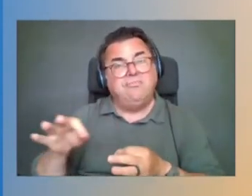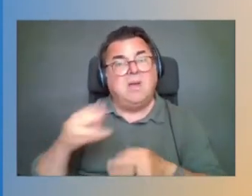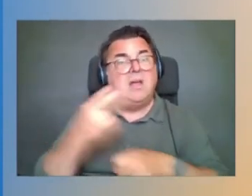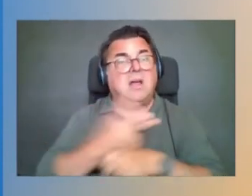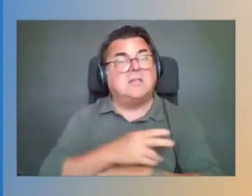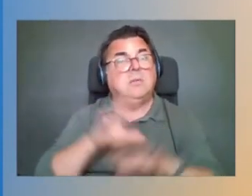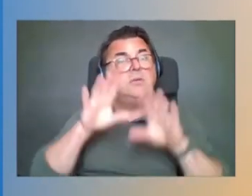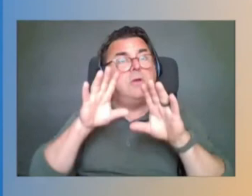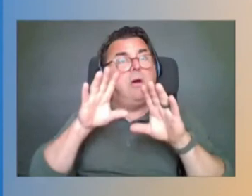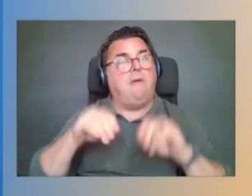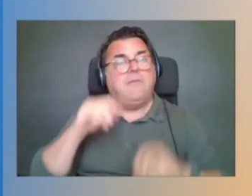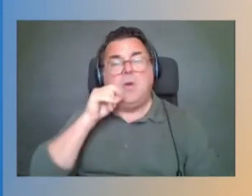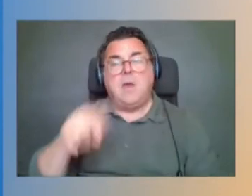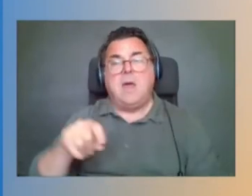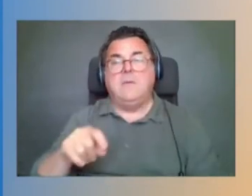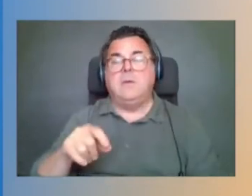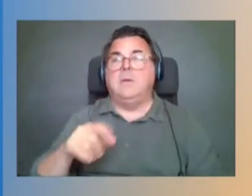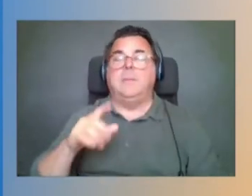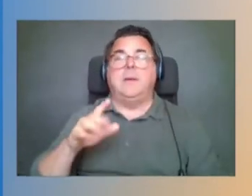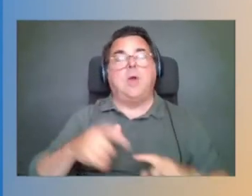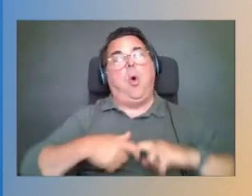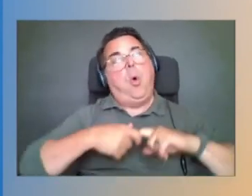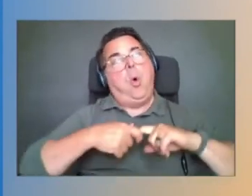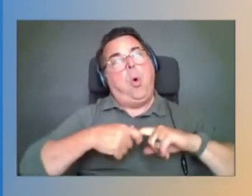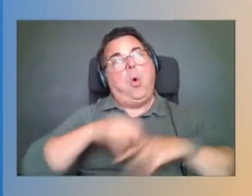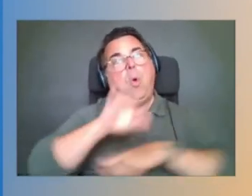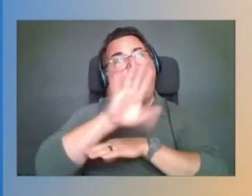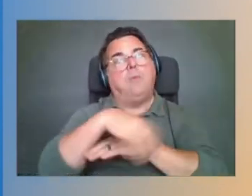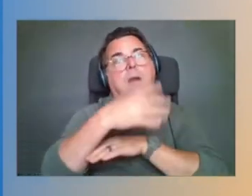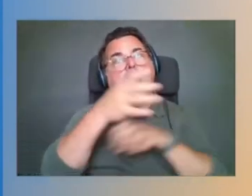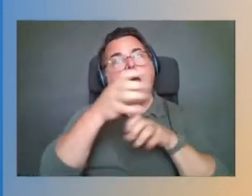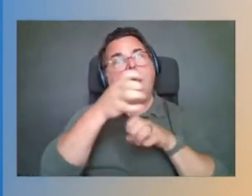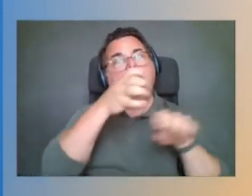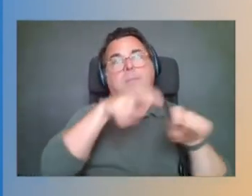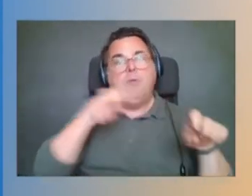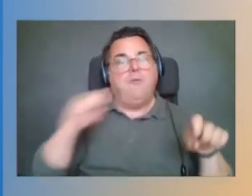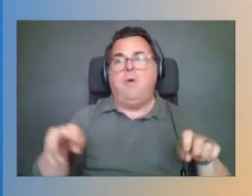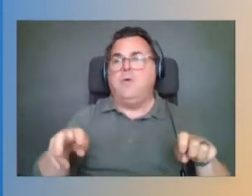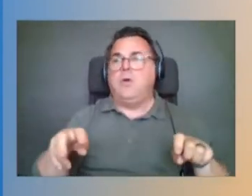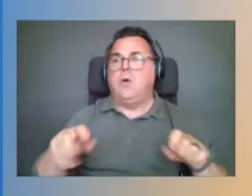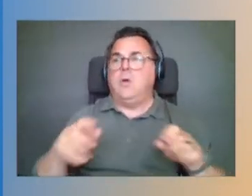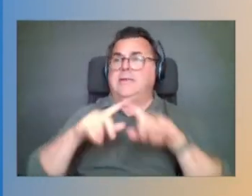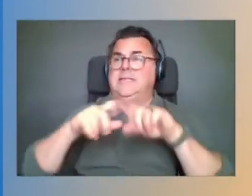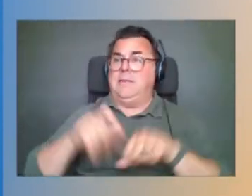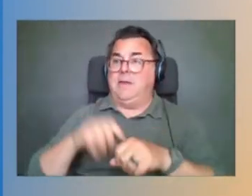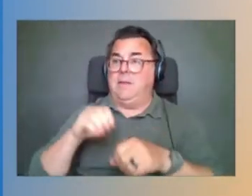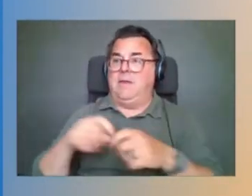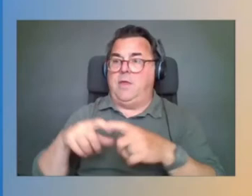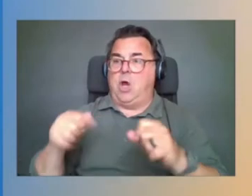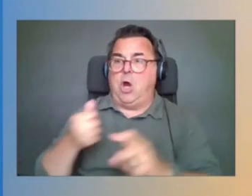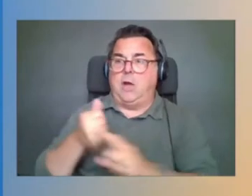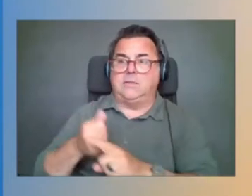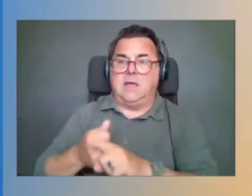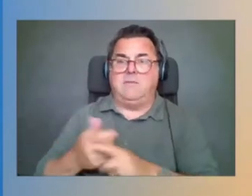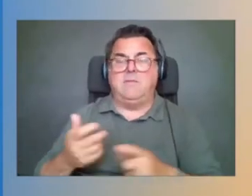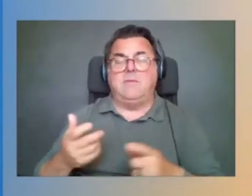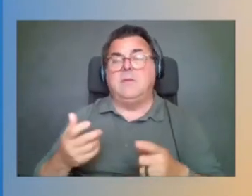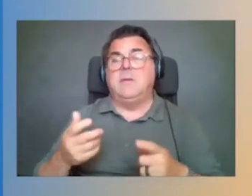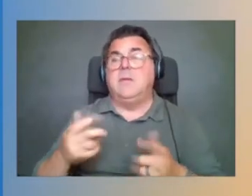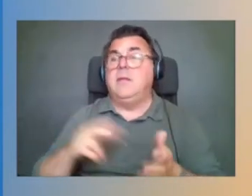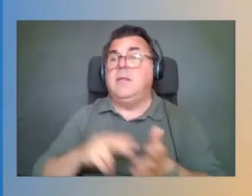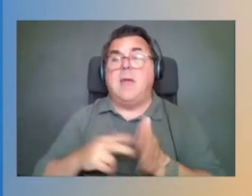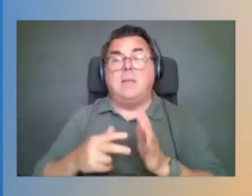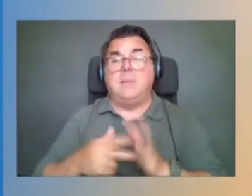doesn't require live migration or any other thing like that. We're actually able to do it entirely in place on the cards themselves. Mm-hmm. That means we're able to have